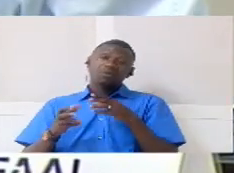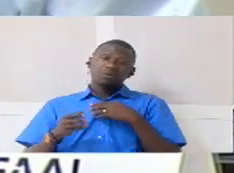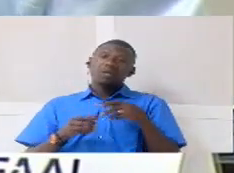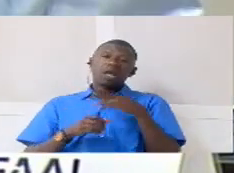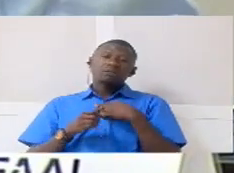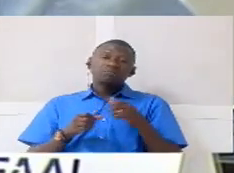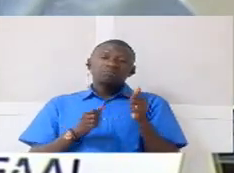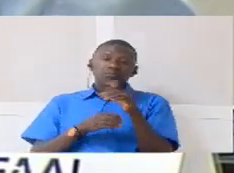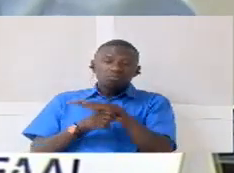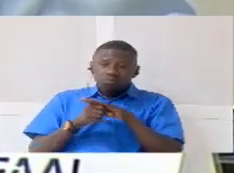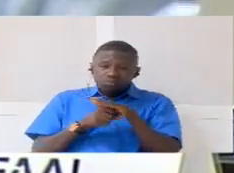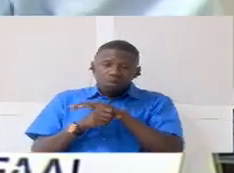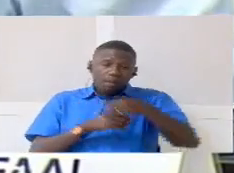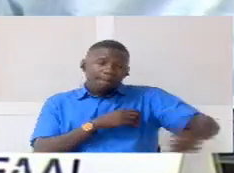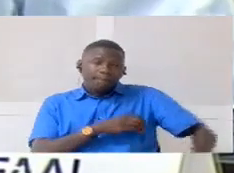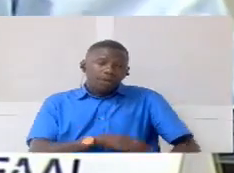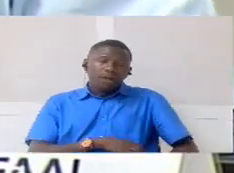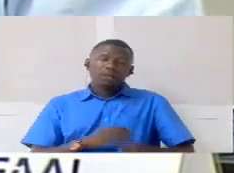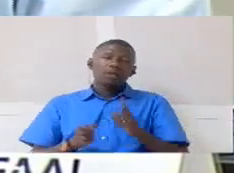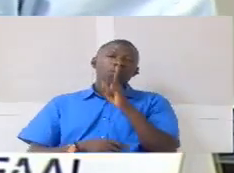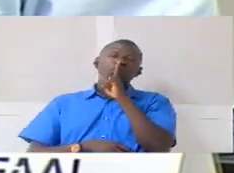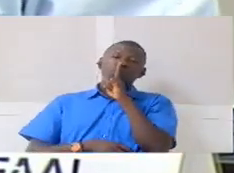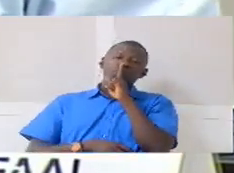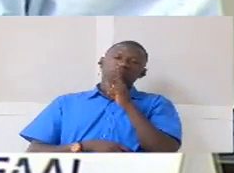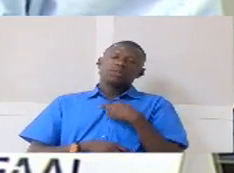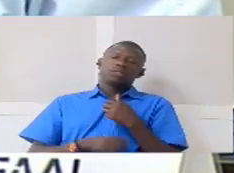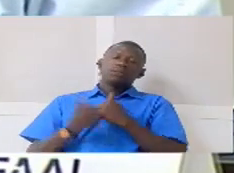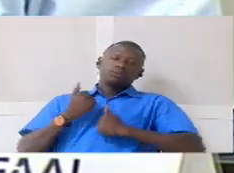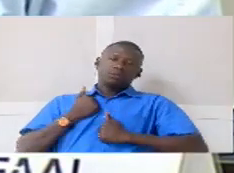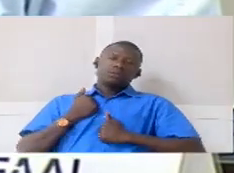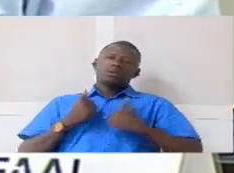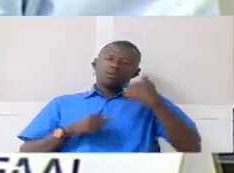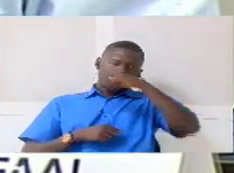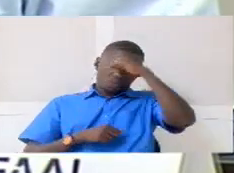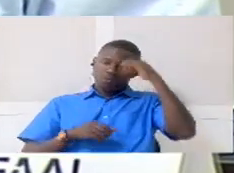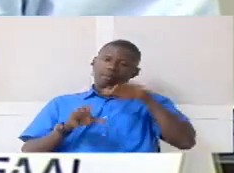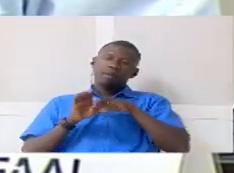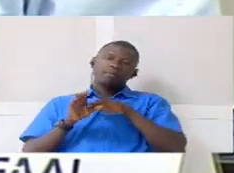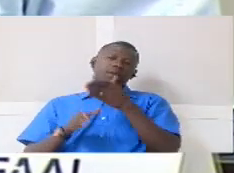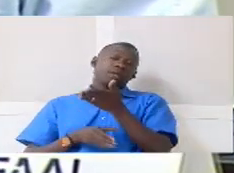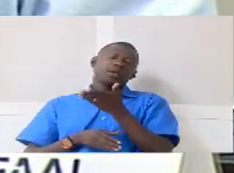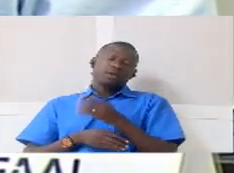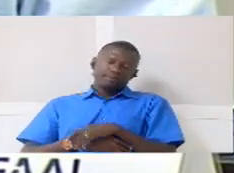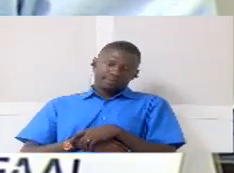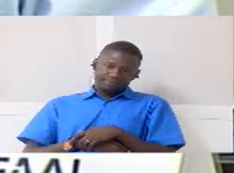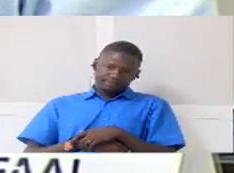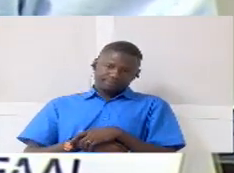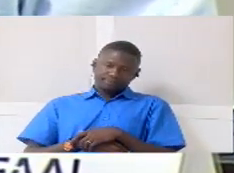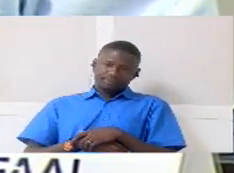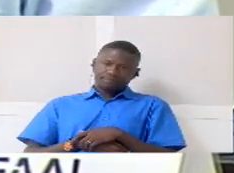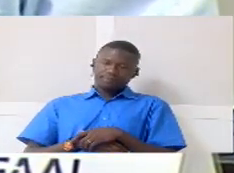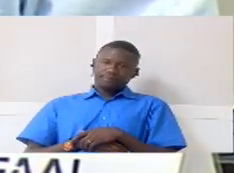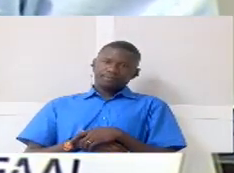prison administration. Among Kenyan Damantico, Mambula Ninkolu no Maka Kisikisi, but in Ninkolu Menu Ketating,